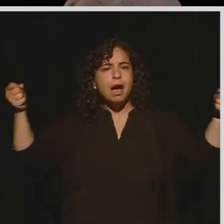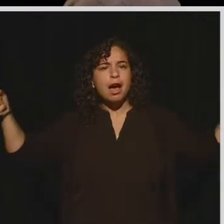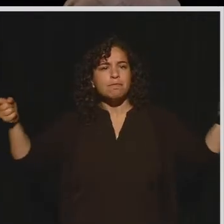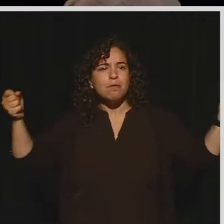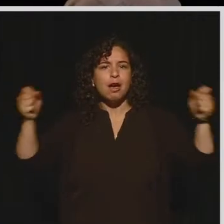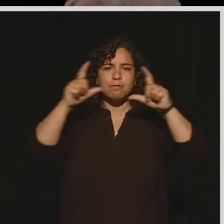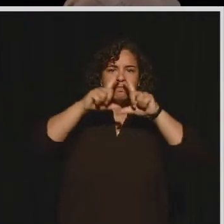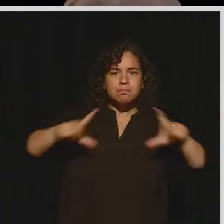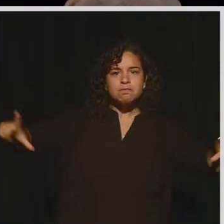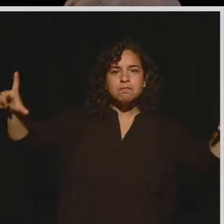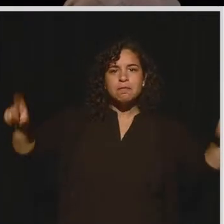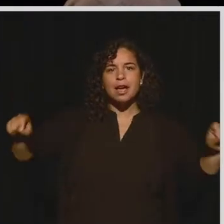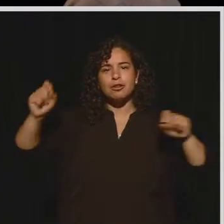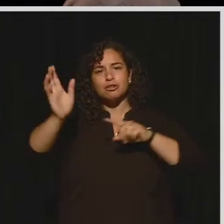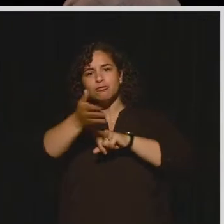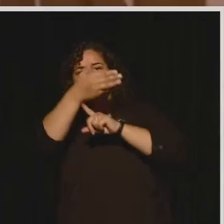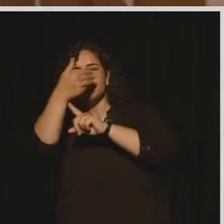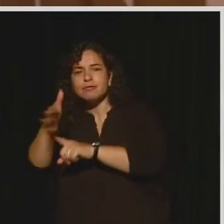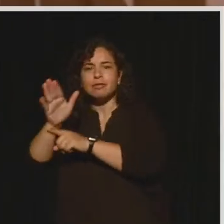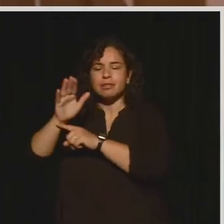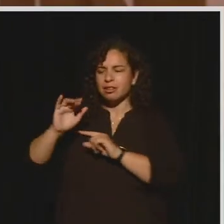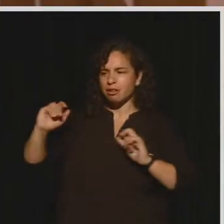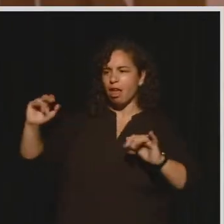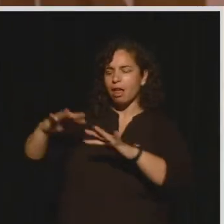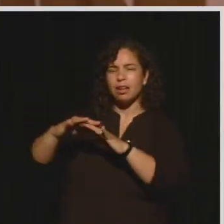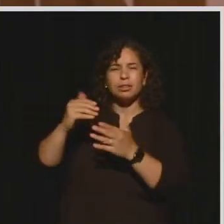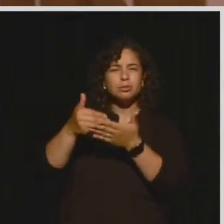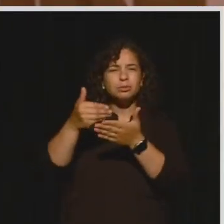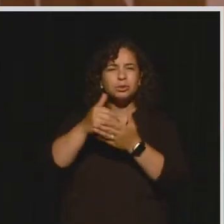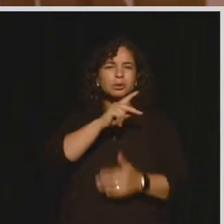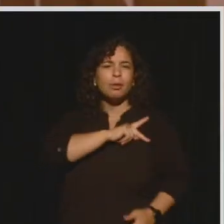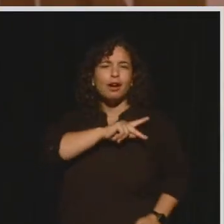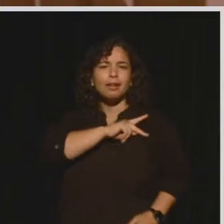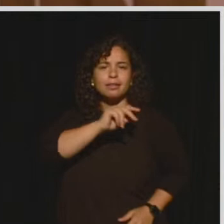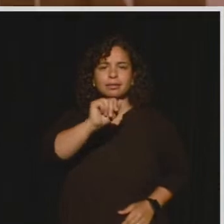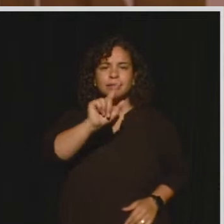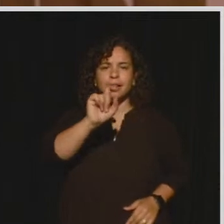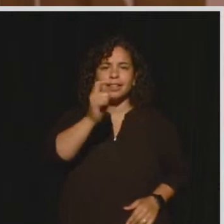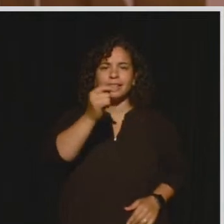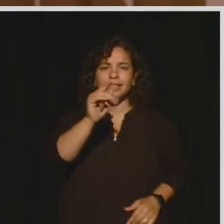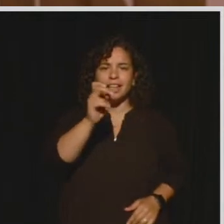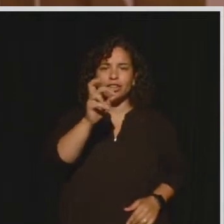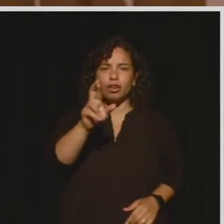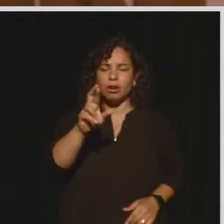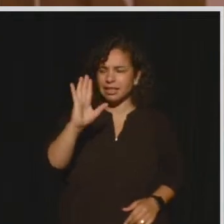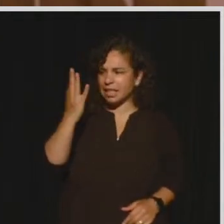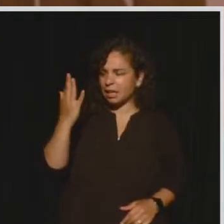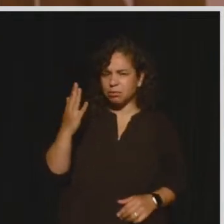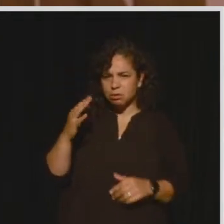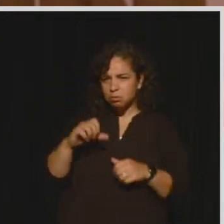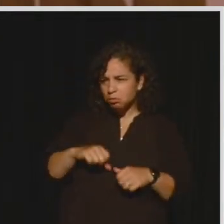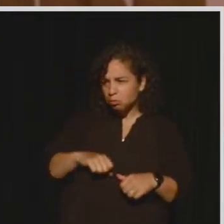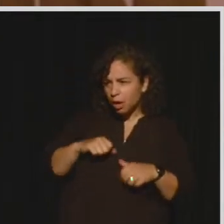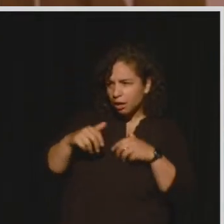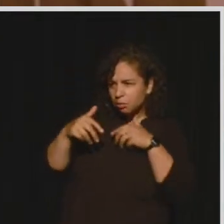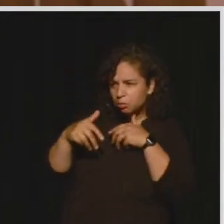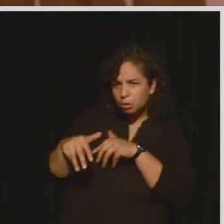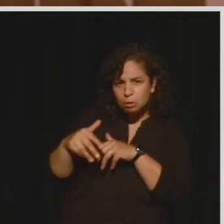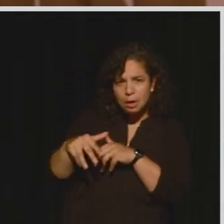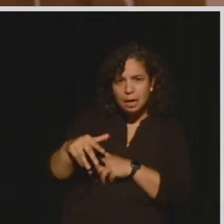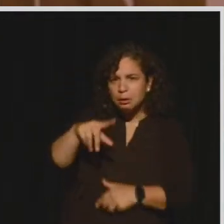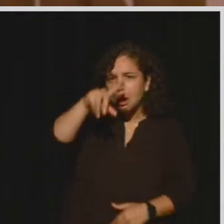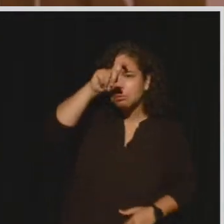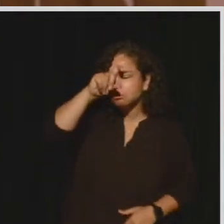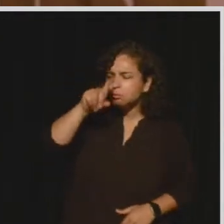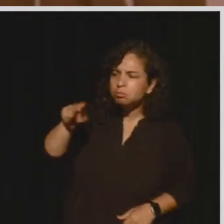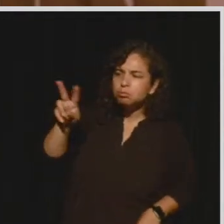placards down by Alexander Park. And I think it might have been one of the very first Pride parades. And we said, what is this all about? And so that was very exciting.